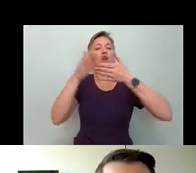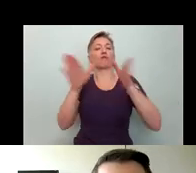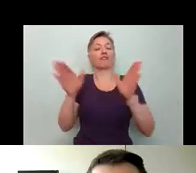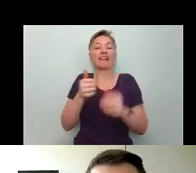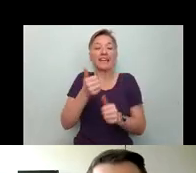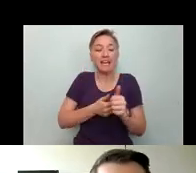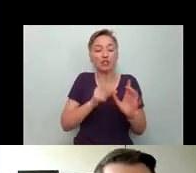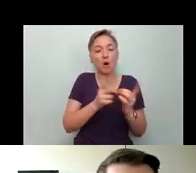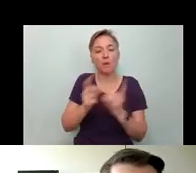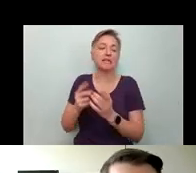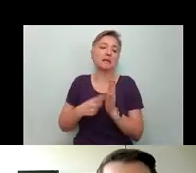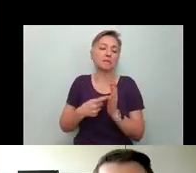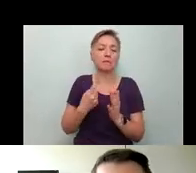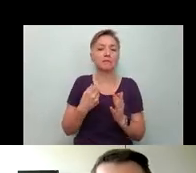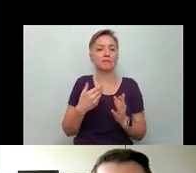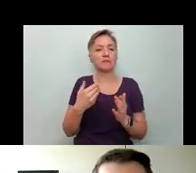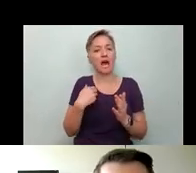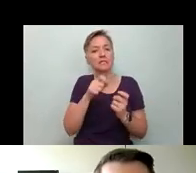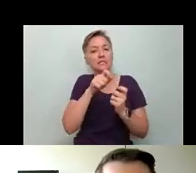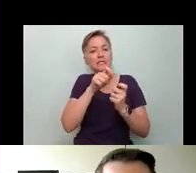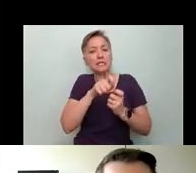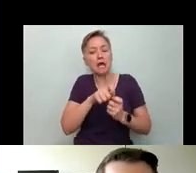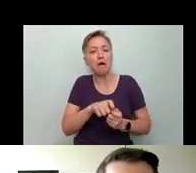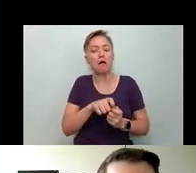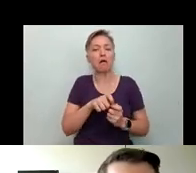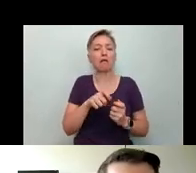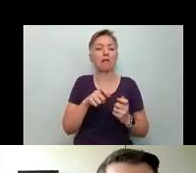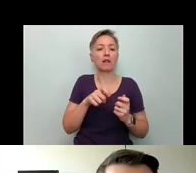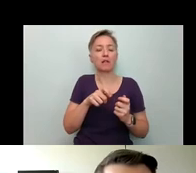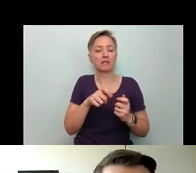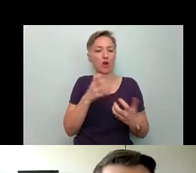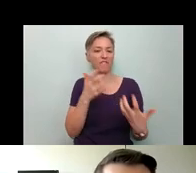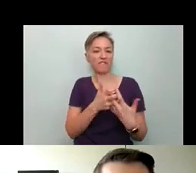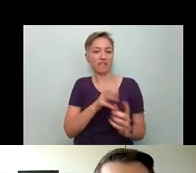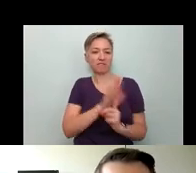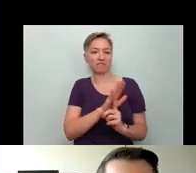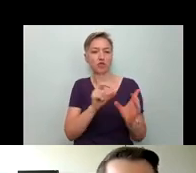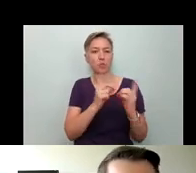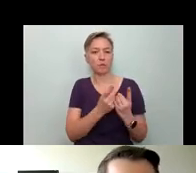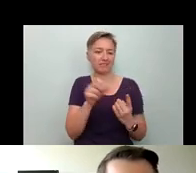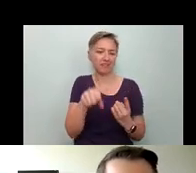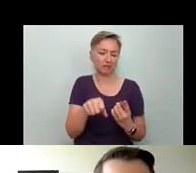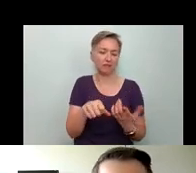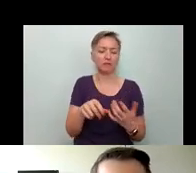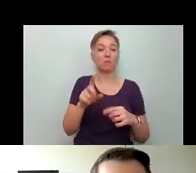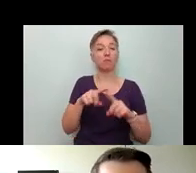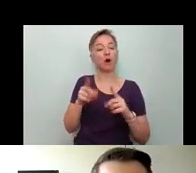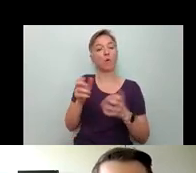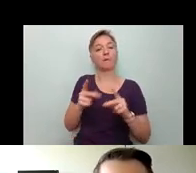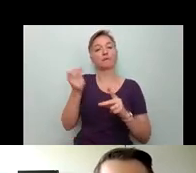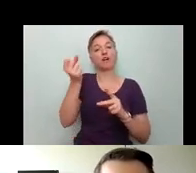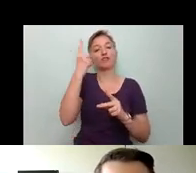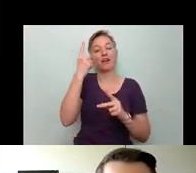nuances, and each role has its own nuances that are accounted for more locally, but we want to make sure people understand the core,